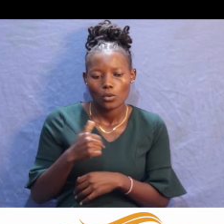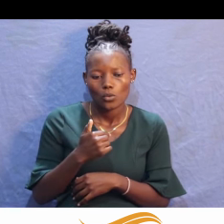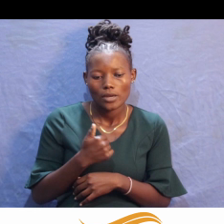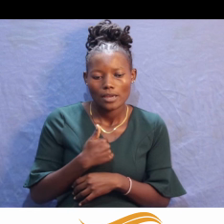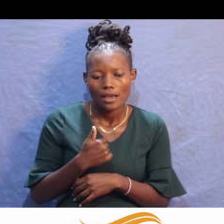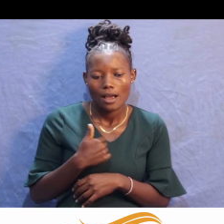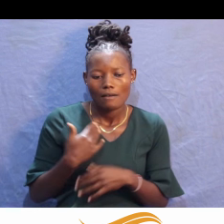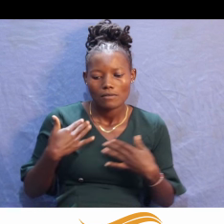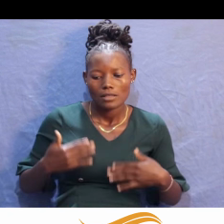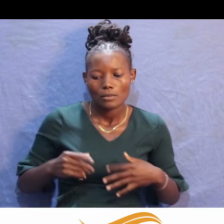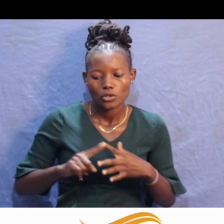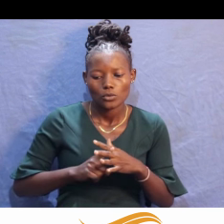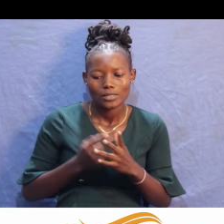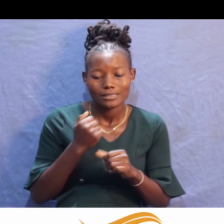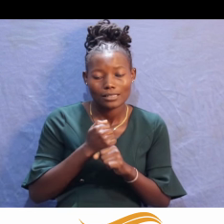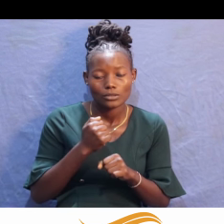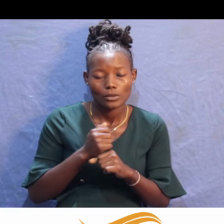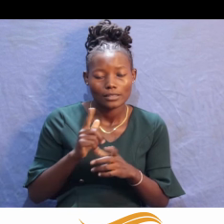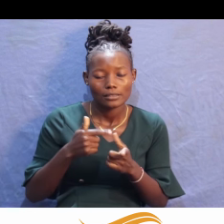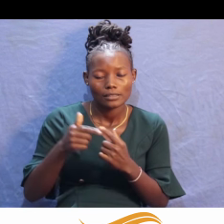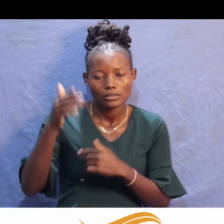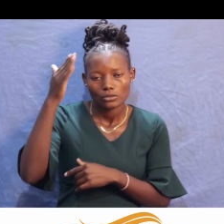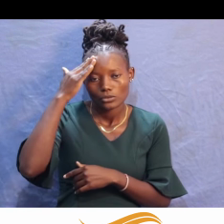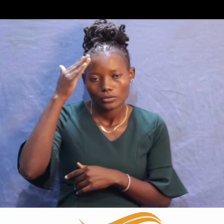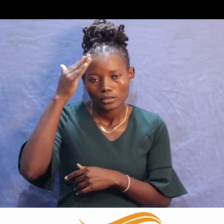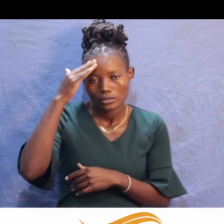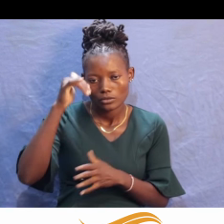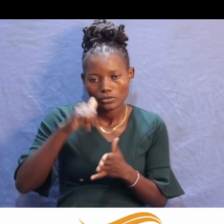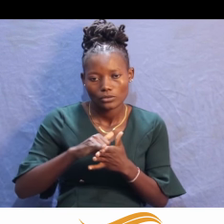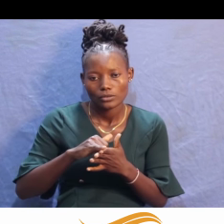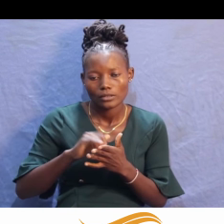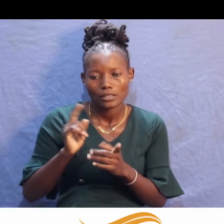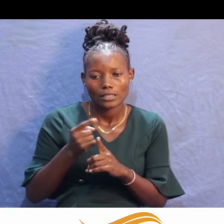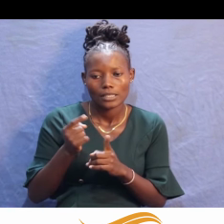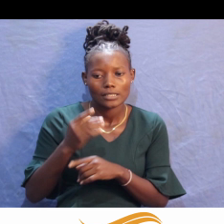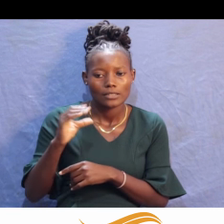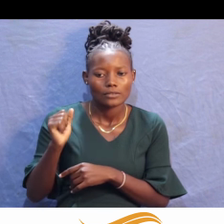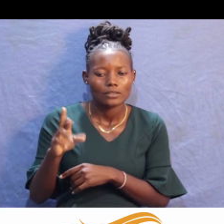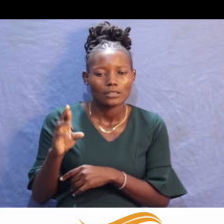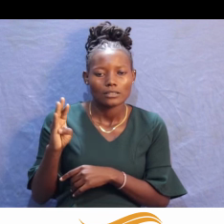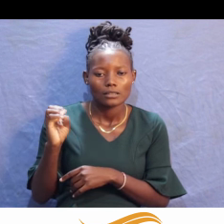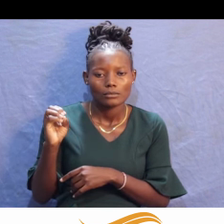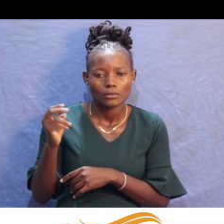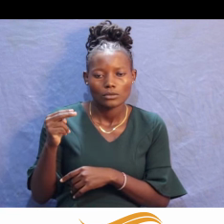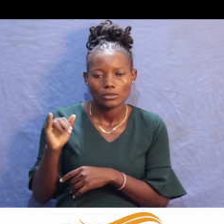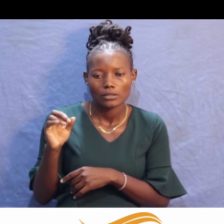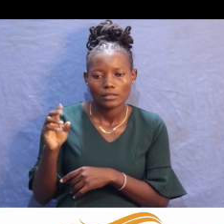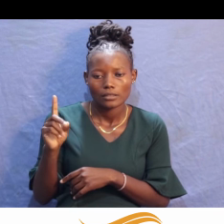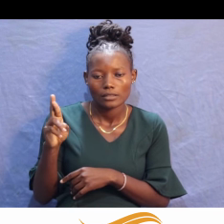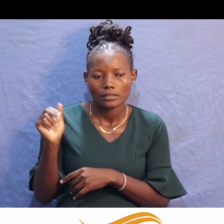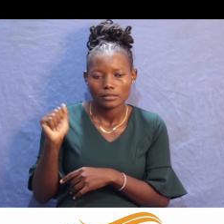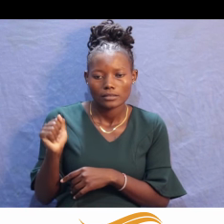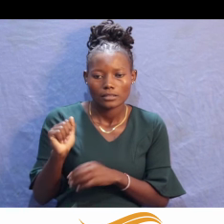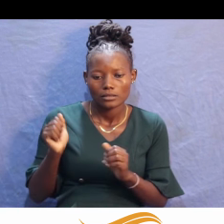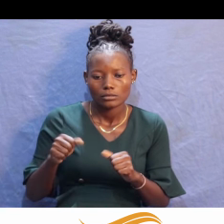start working, it burns carbohydrates. It can consume